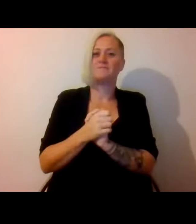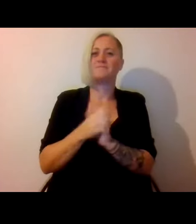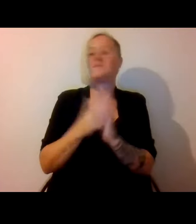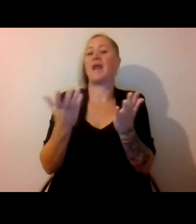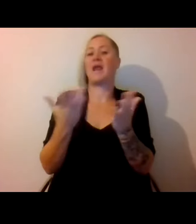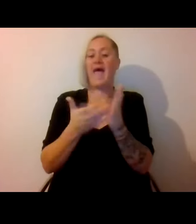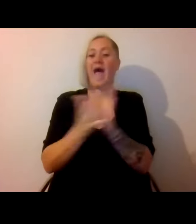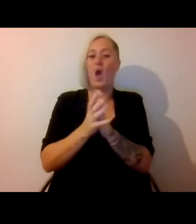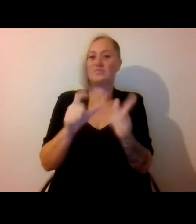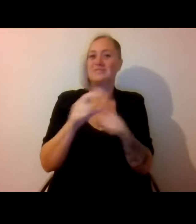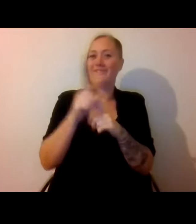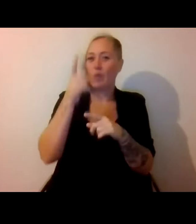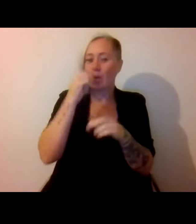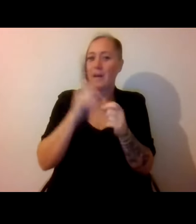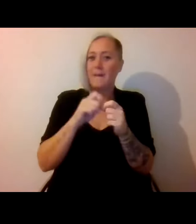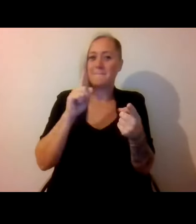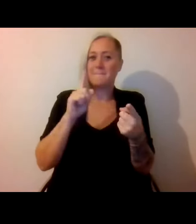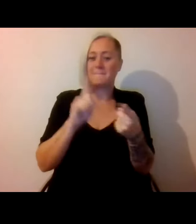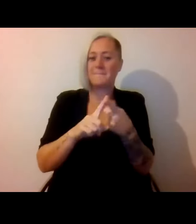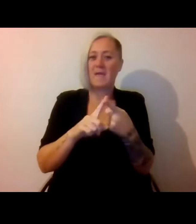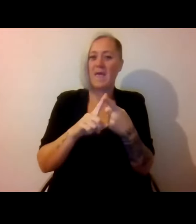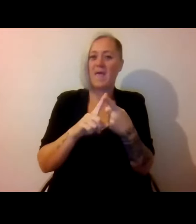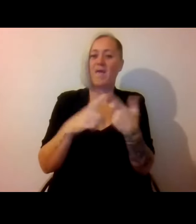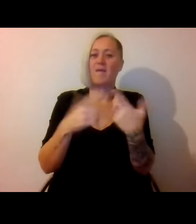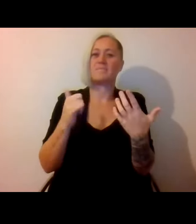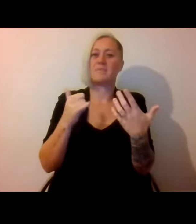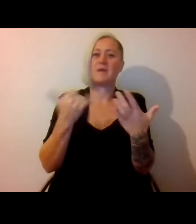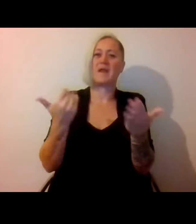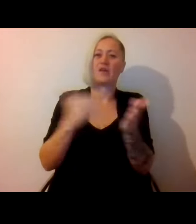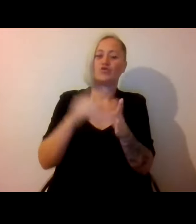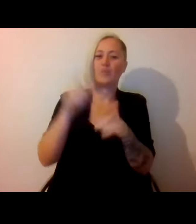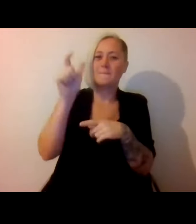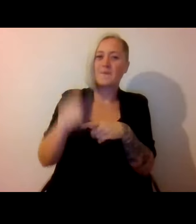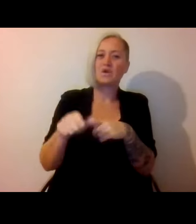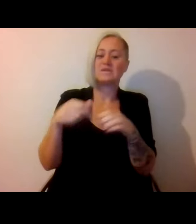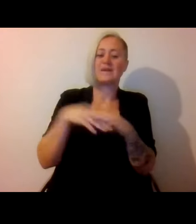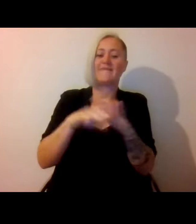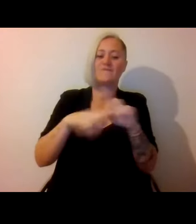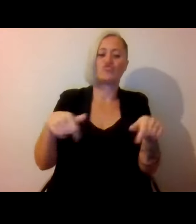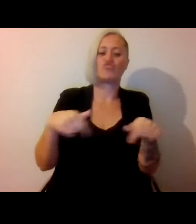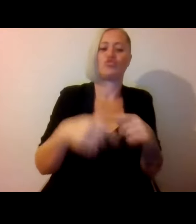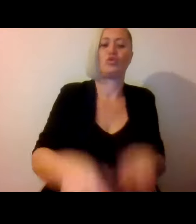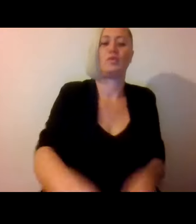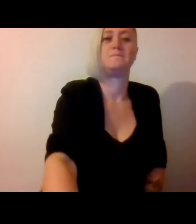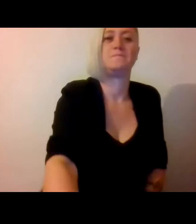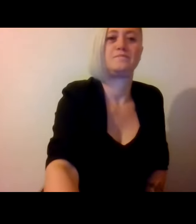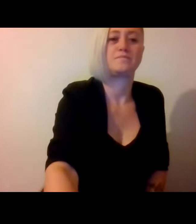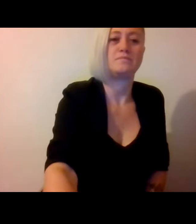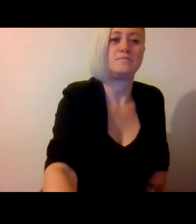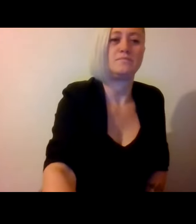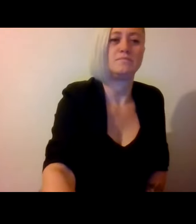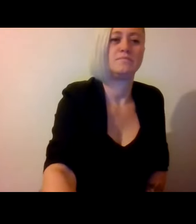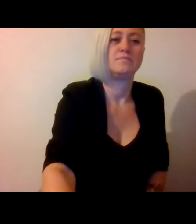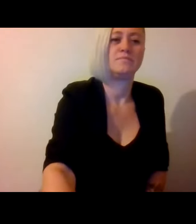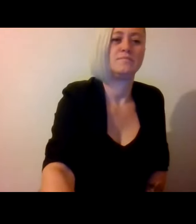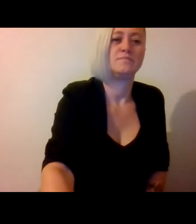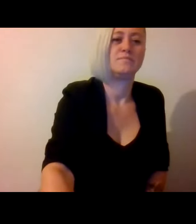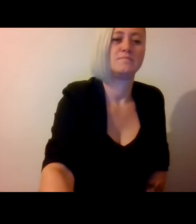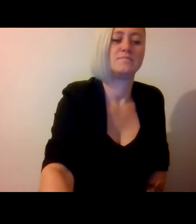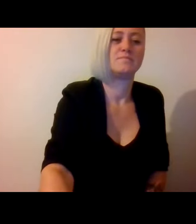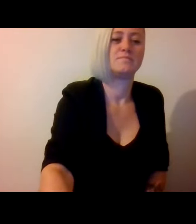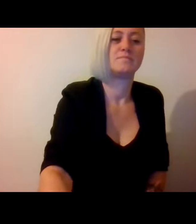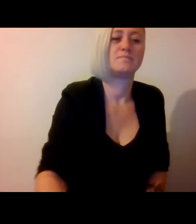difficult it can be to sort of have maybe an extra person present in the room and all of that. That was really, really insightful. So thank you